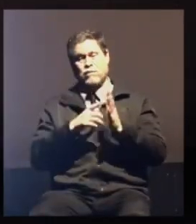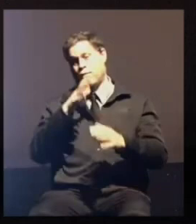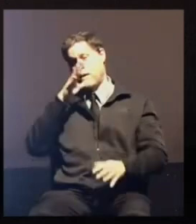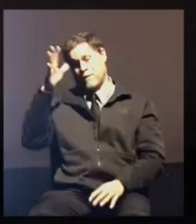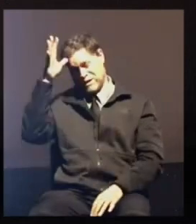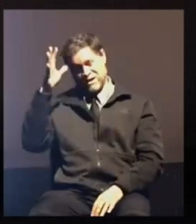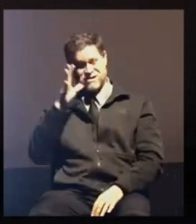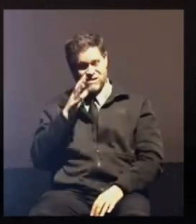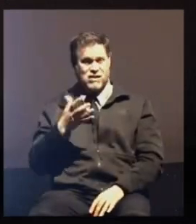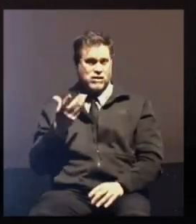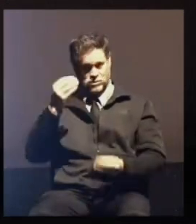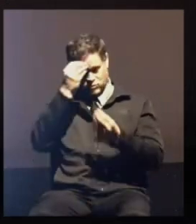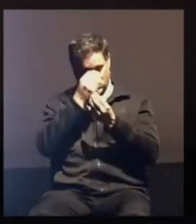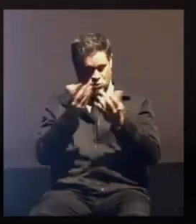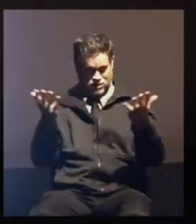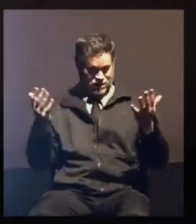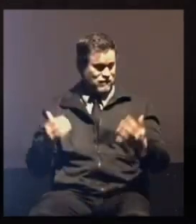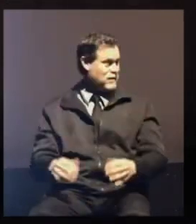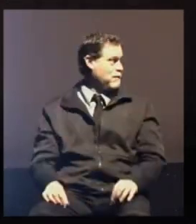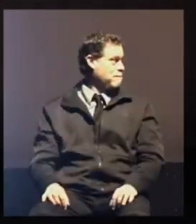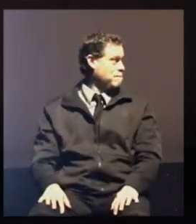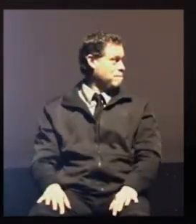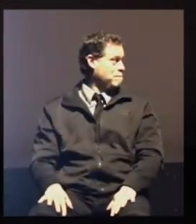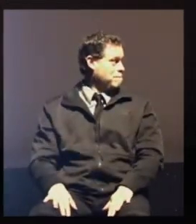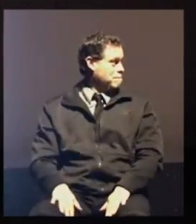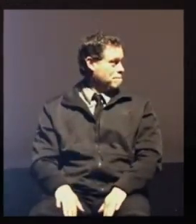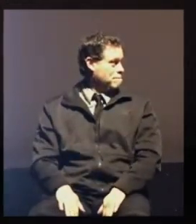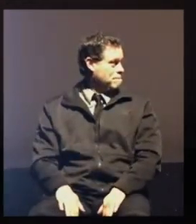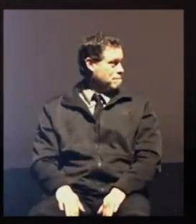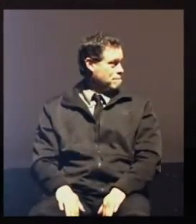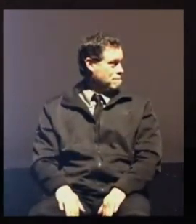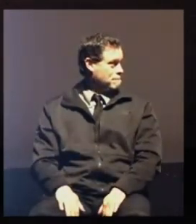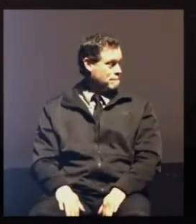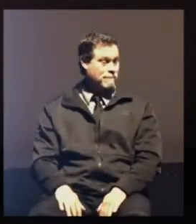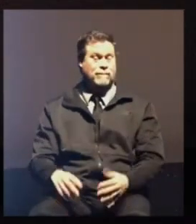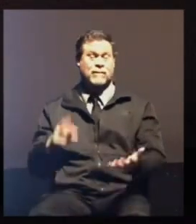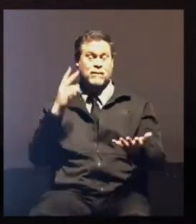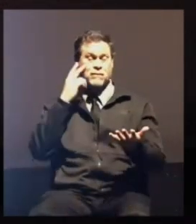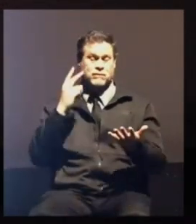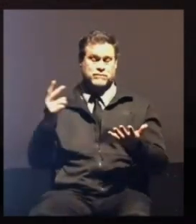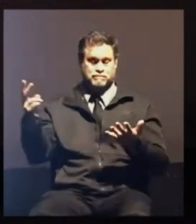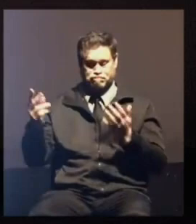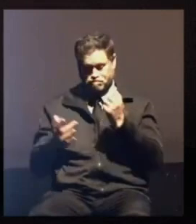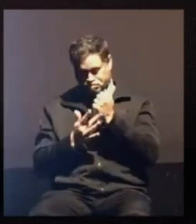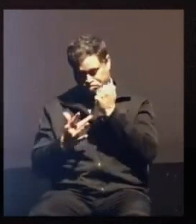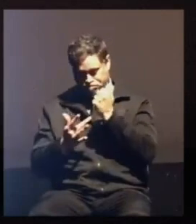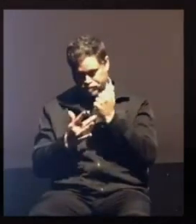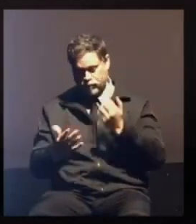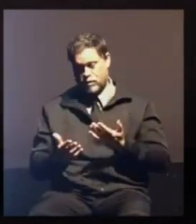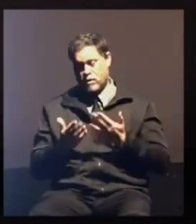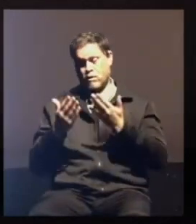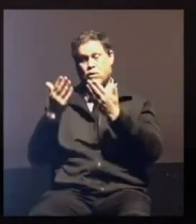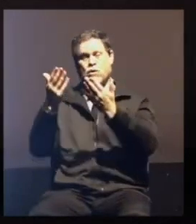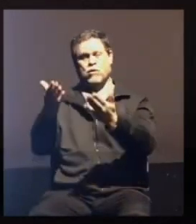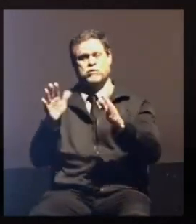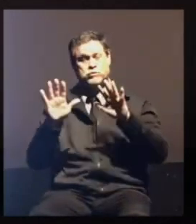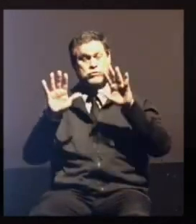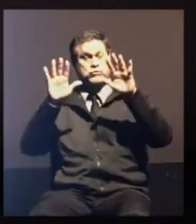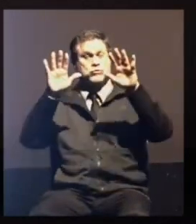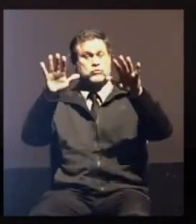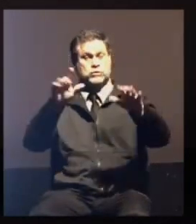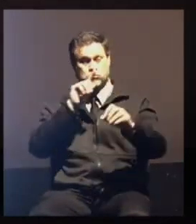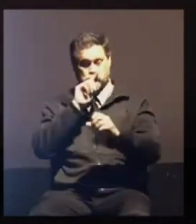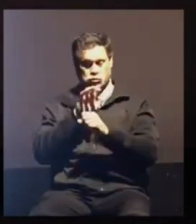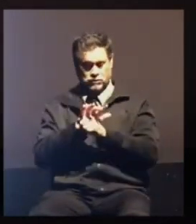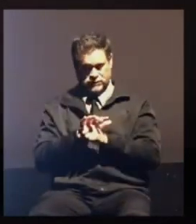dad. So I just want to point that out there. So as you can see, technology offers such great